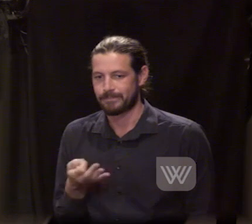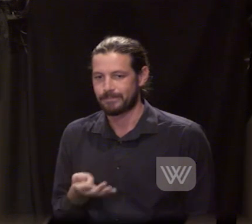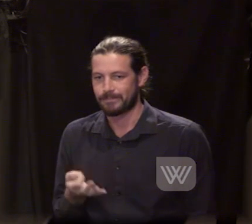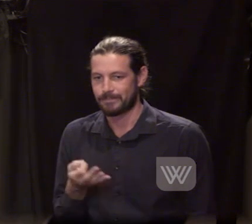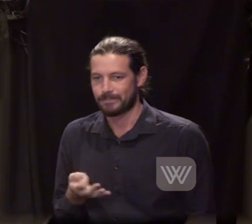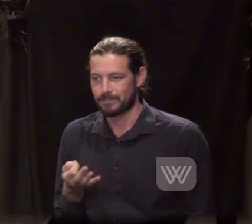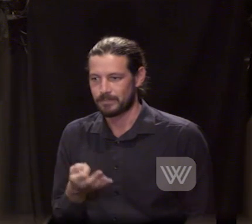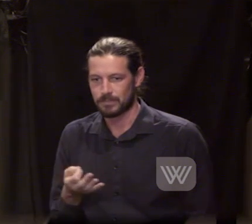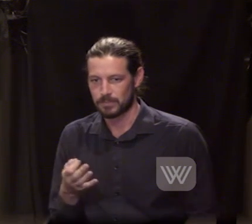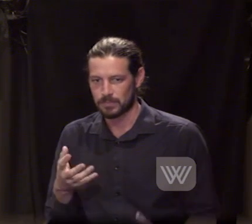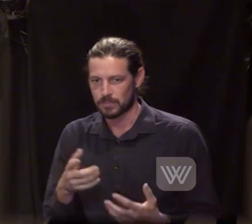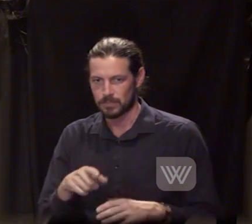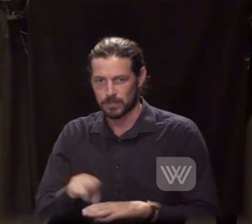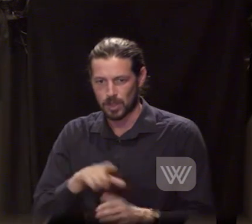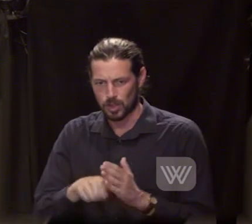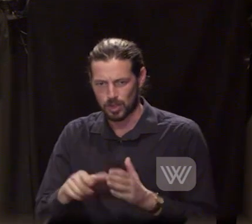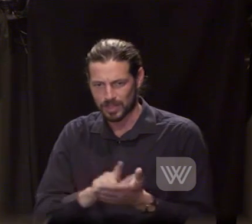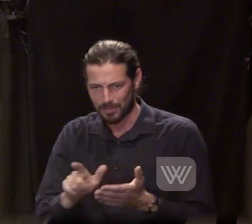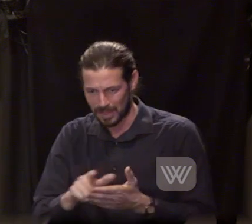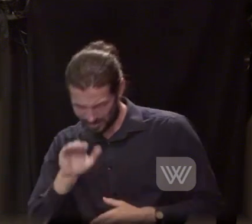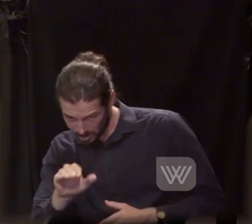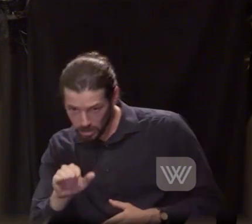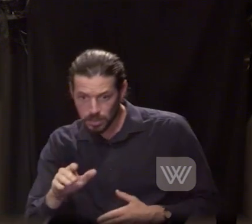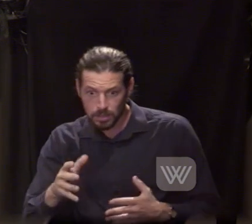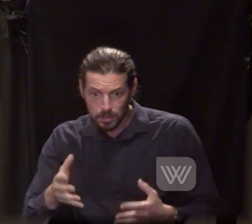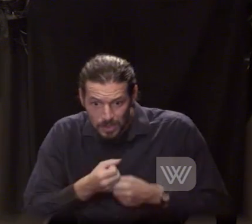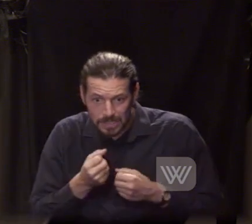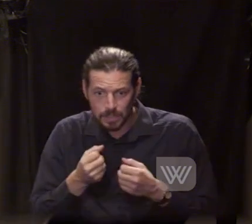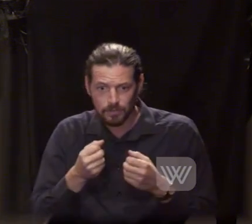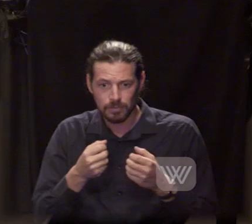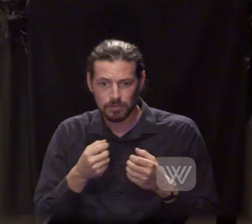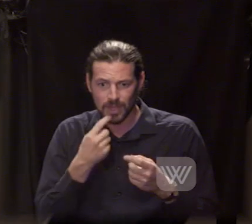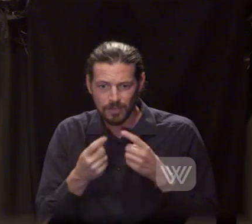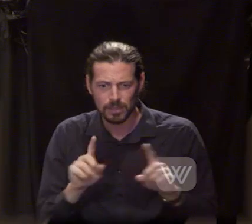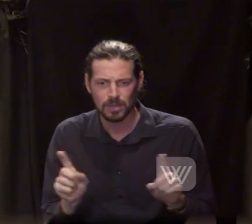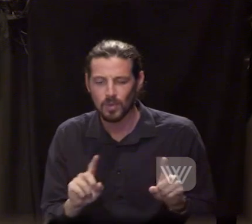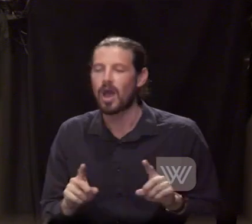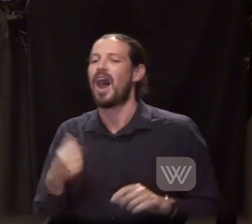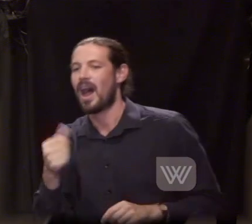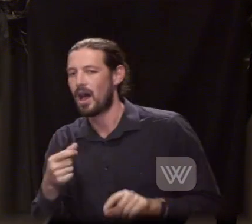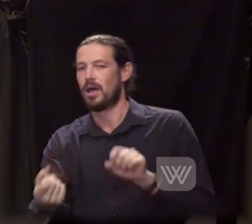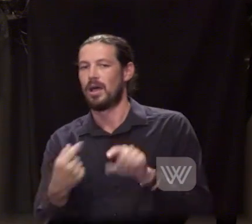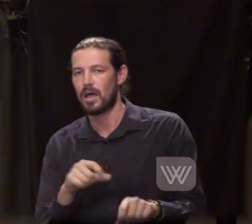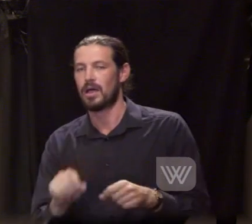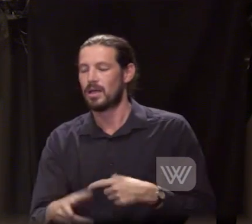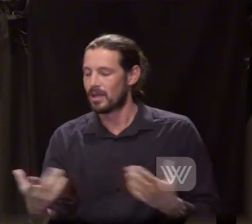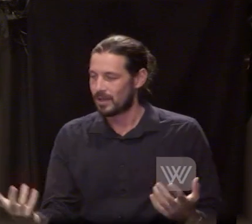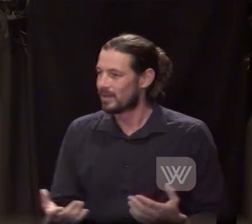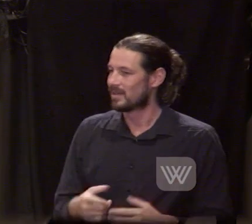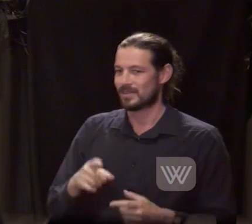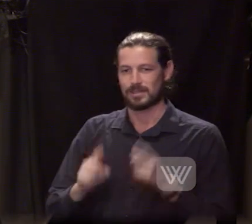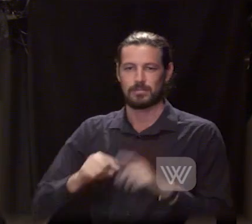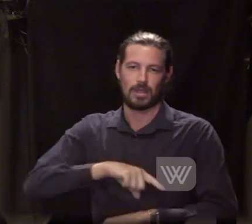get our message? Can you tell us that you actually heard back from us? And then we go, oh yeah, we're talking. Like, okay, cool. Thanks for telling